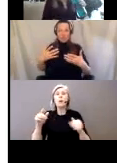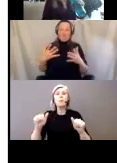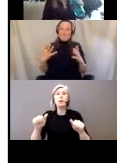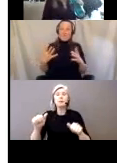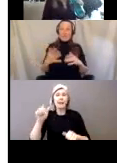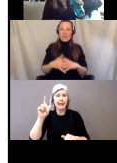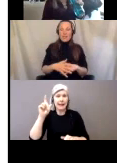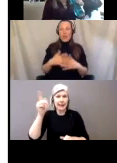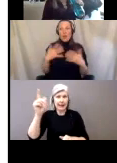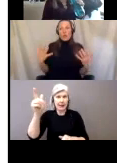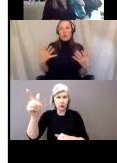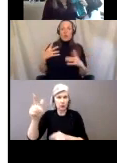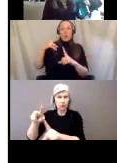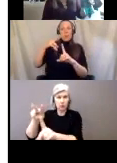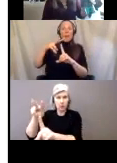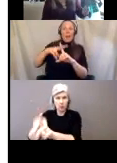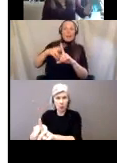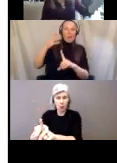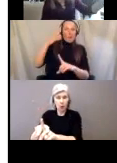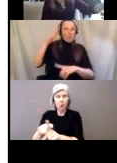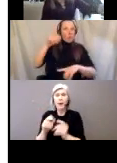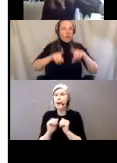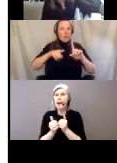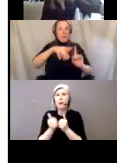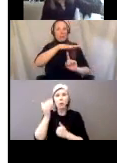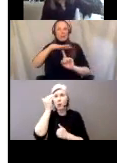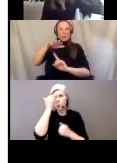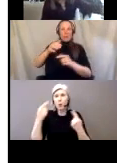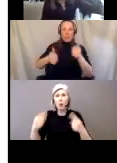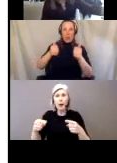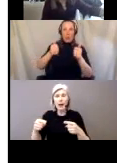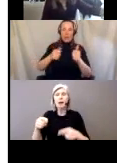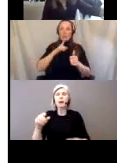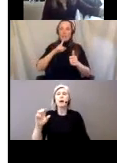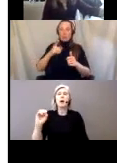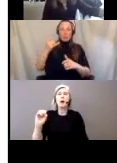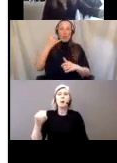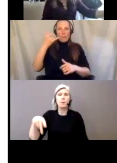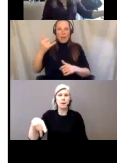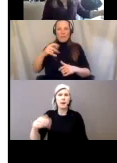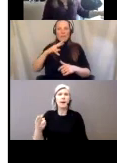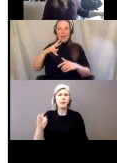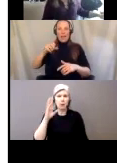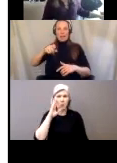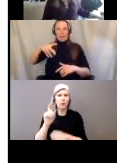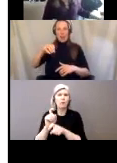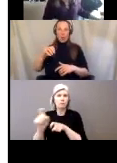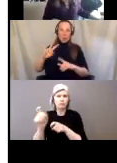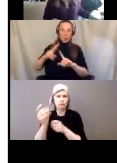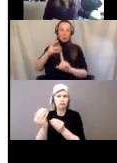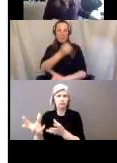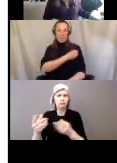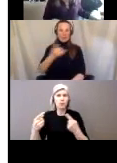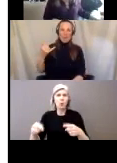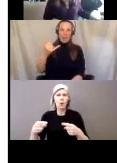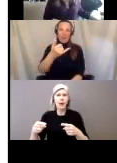will be a phone call from Ottawa Public Health who will follow up with you to book the second dose. But your second dose will definitely be booked, and you will